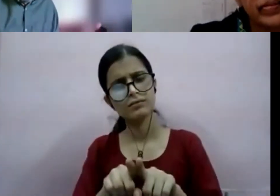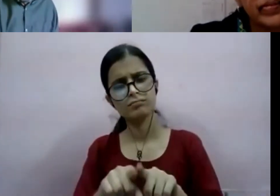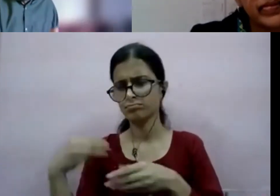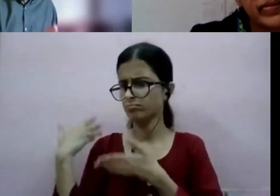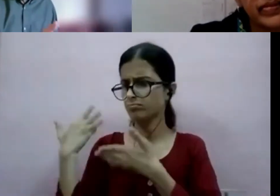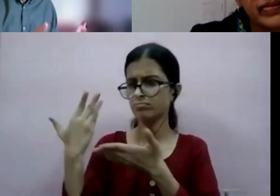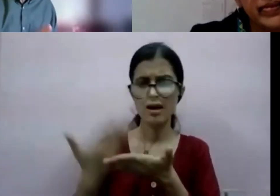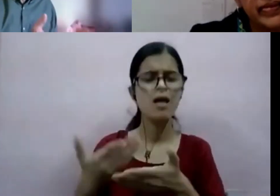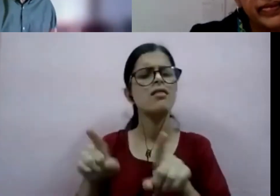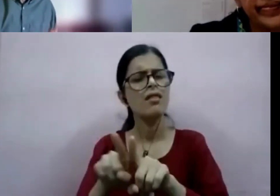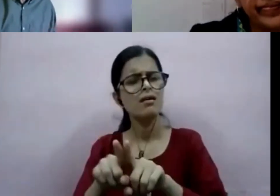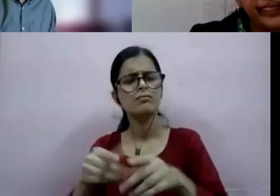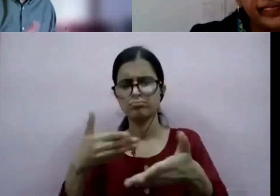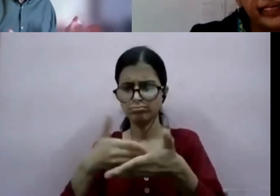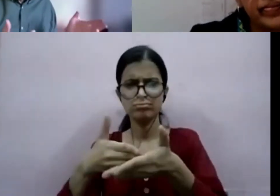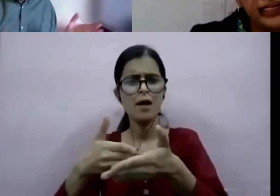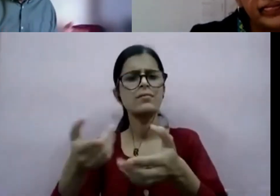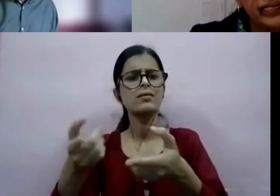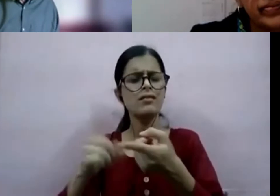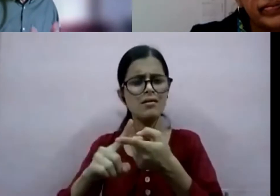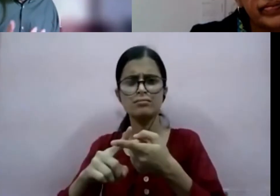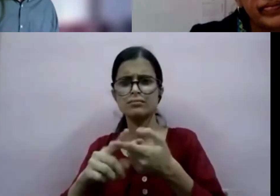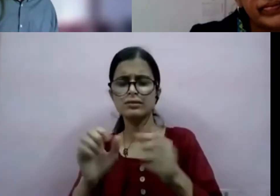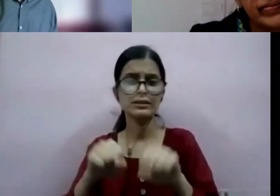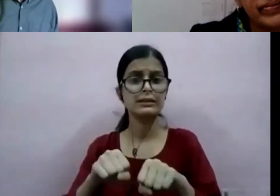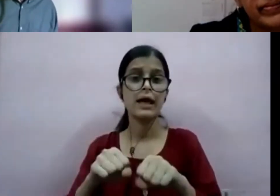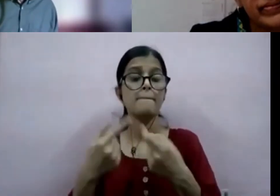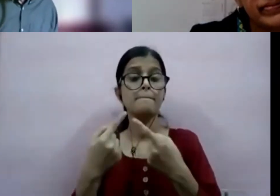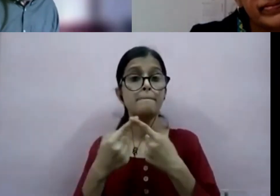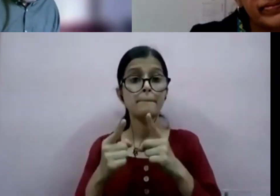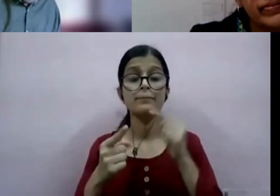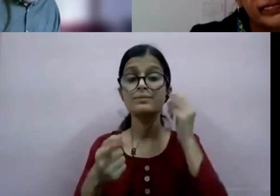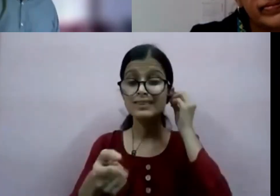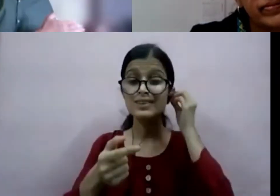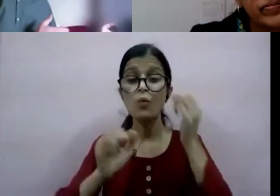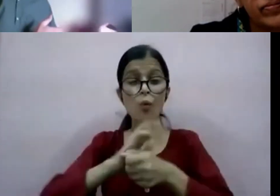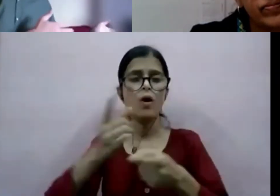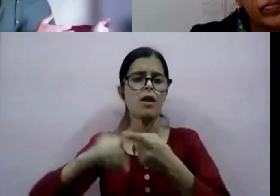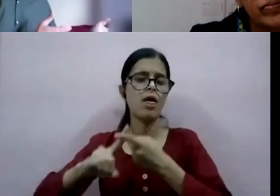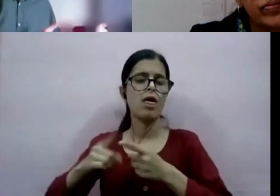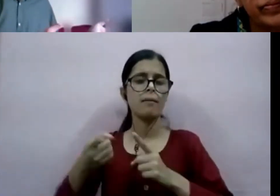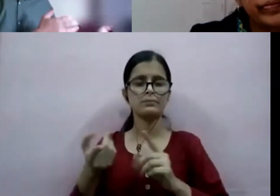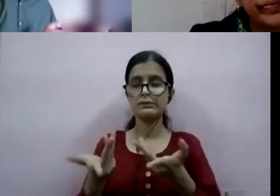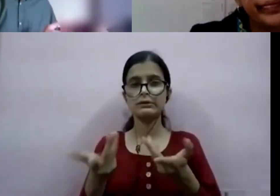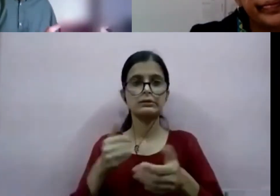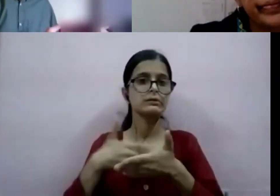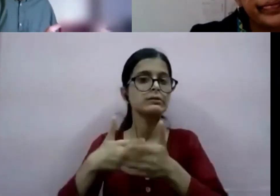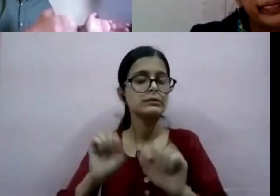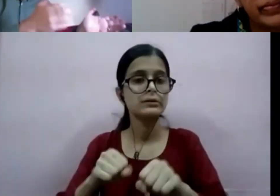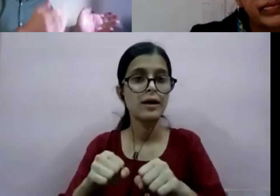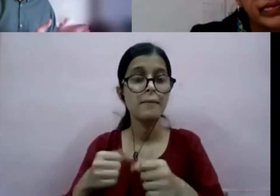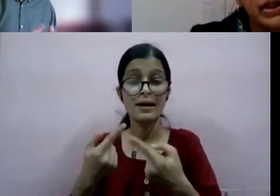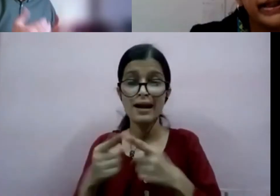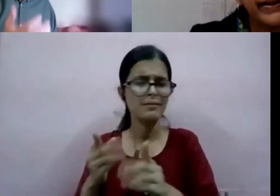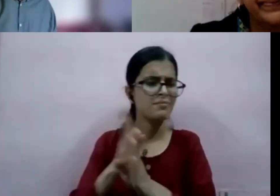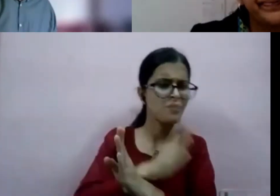So it's come through and it's created this. And I think we've got to, as we come out of the pandemic, we don't want to go back to what we were like before the pandemic. We